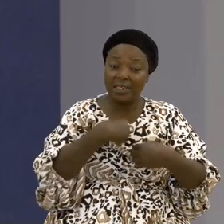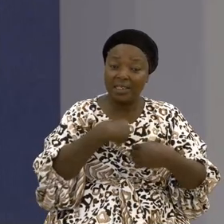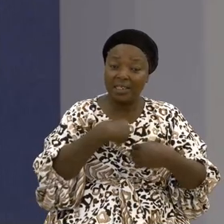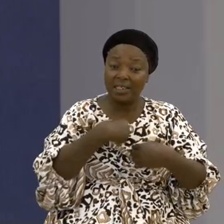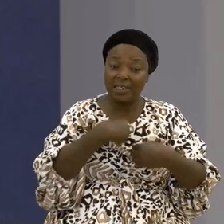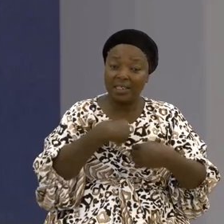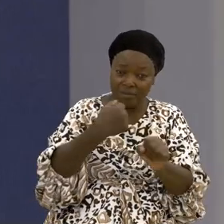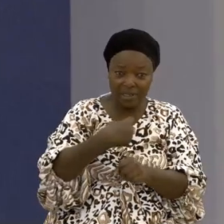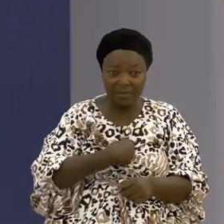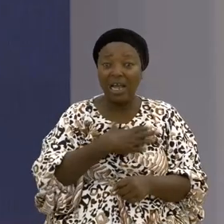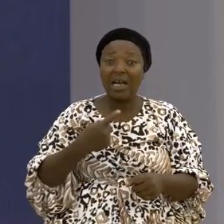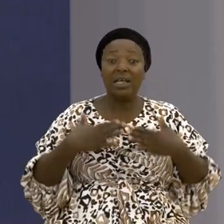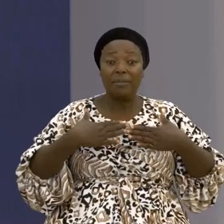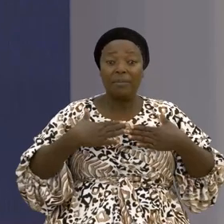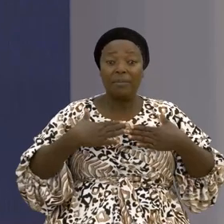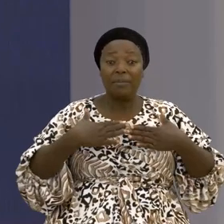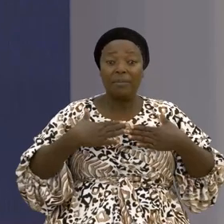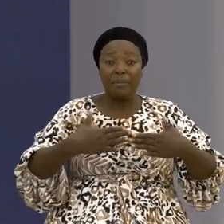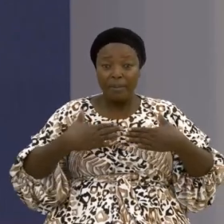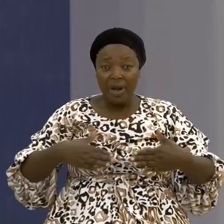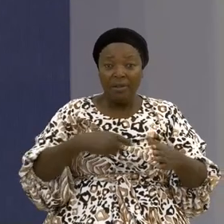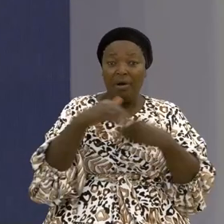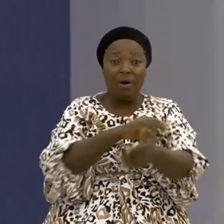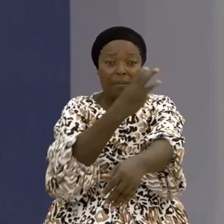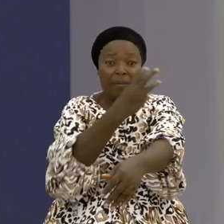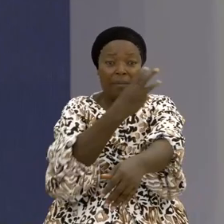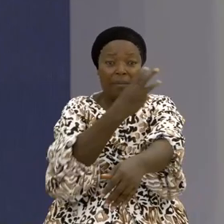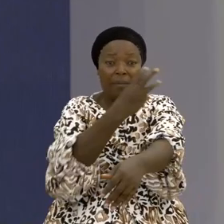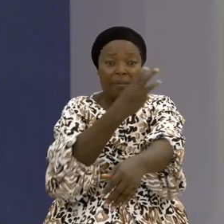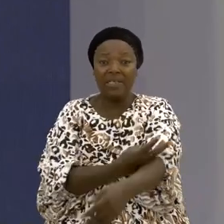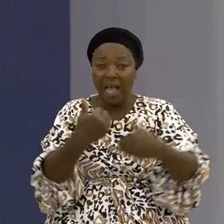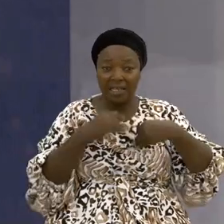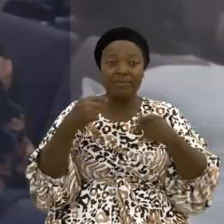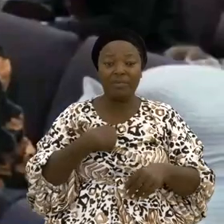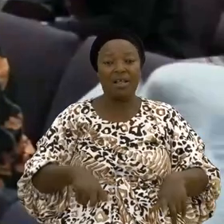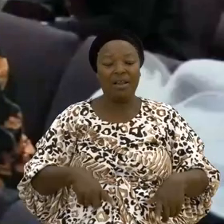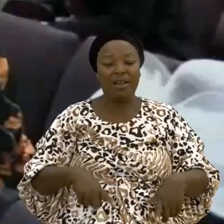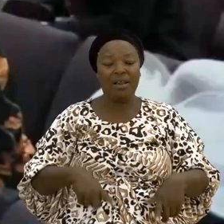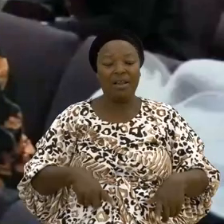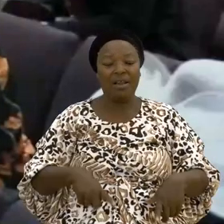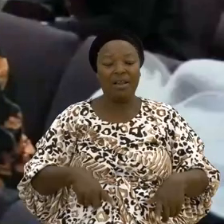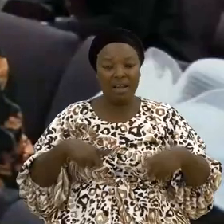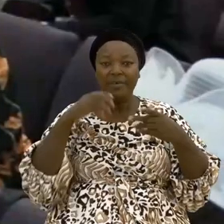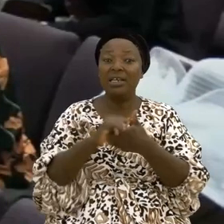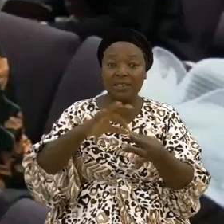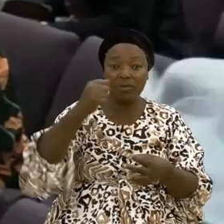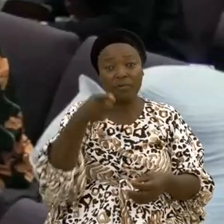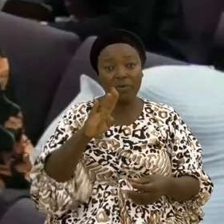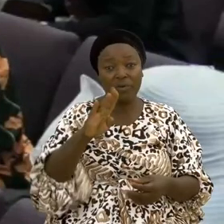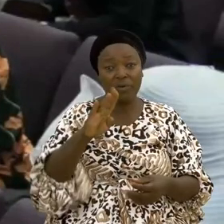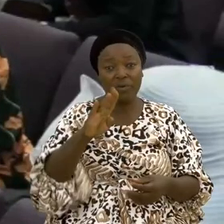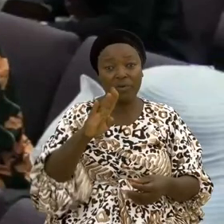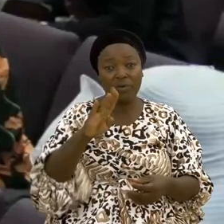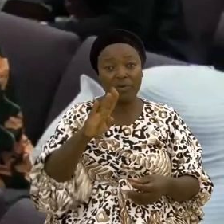the breath of the Almighty has given me life. That Spirit of God, the Holy